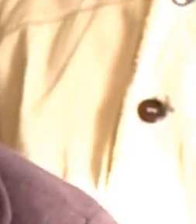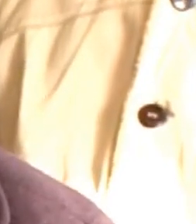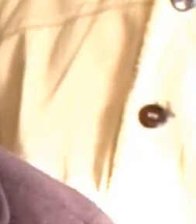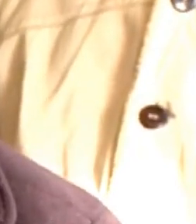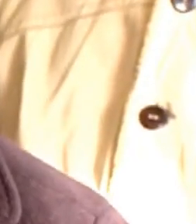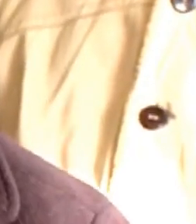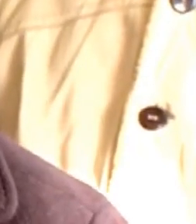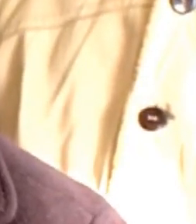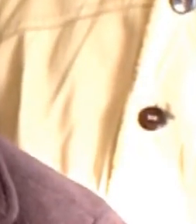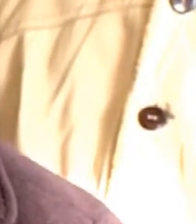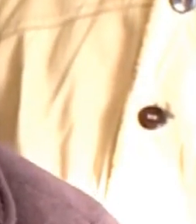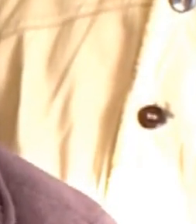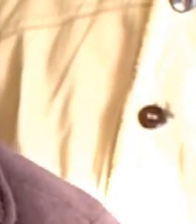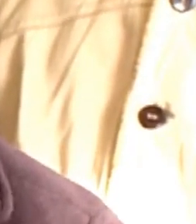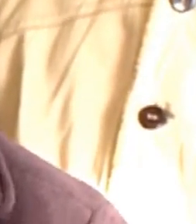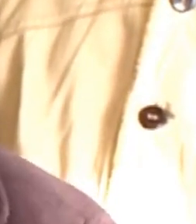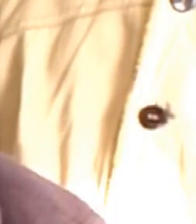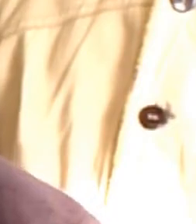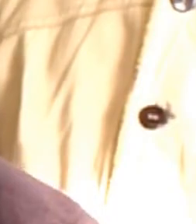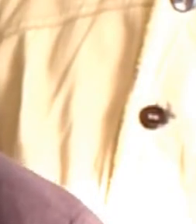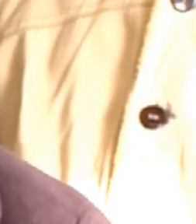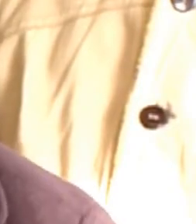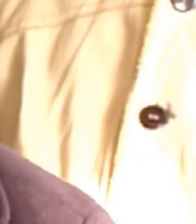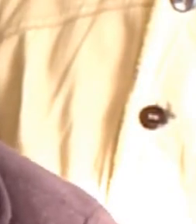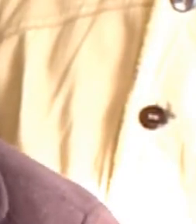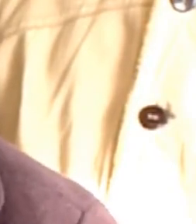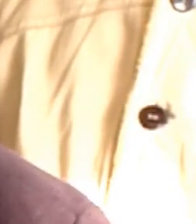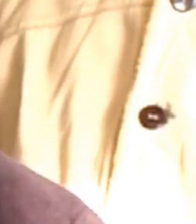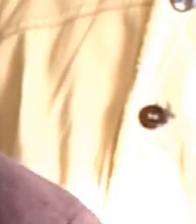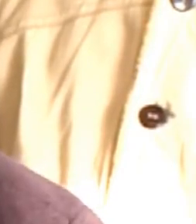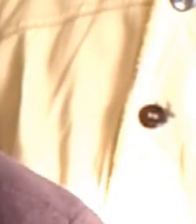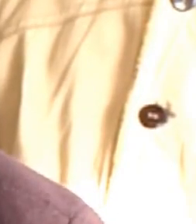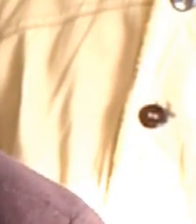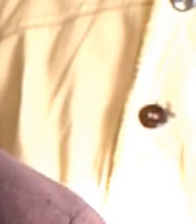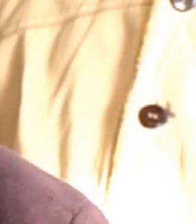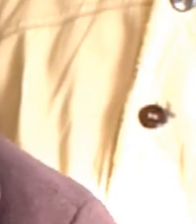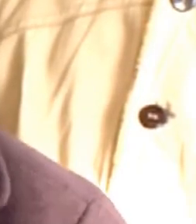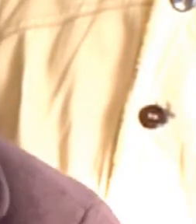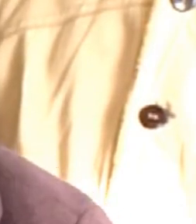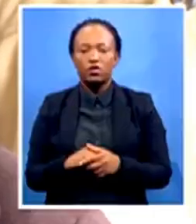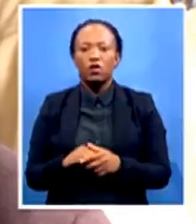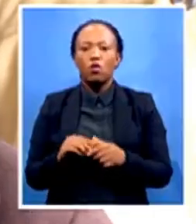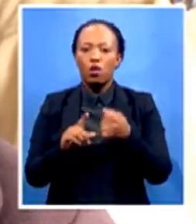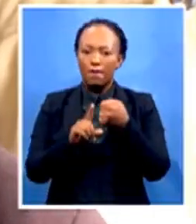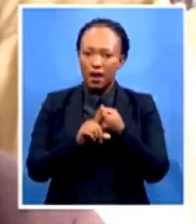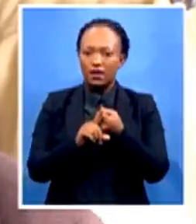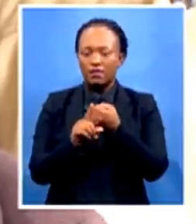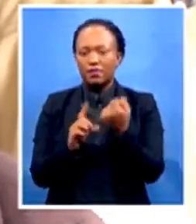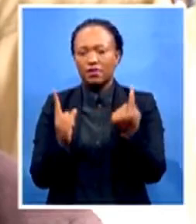siphakame, silwele isizwe sabantu abamnyama. Impande bokhokho bethu